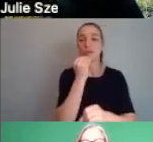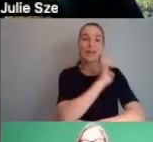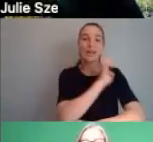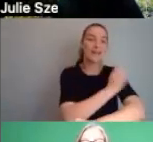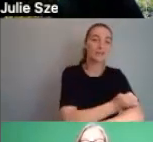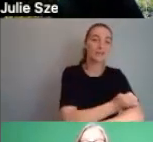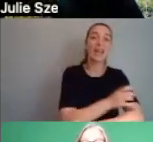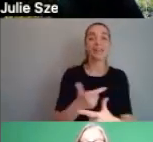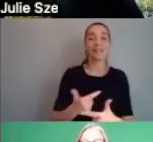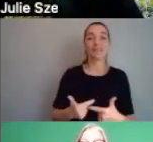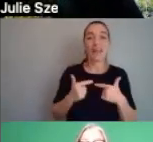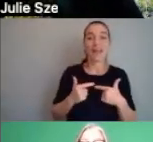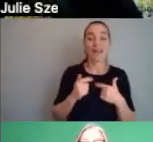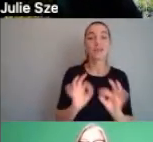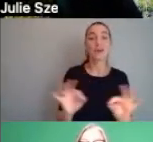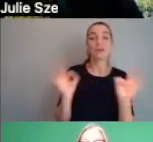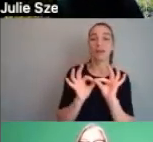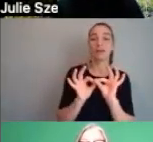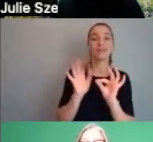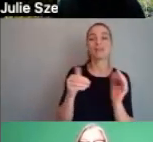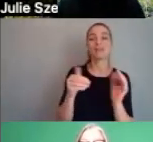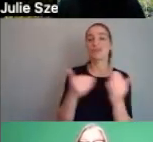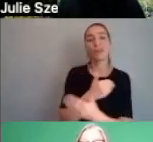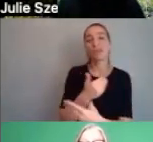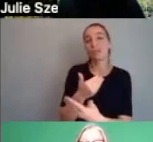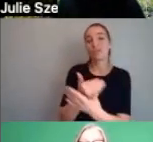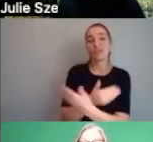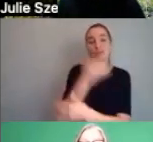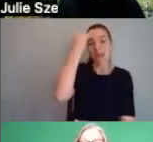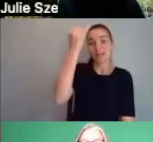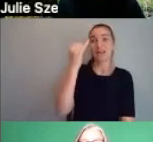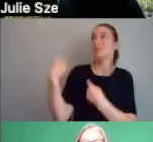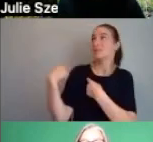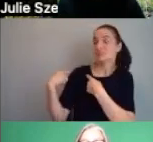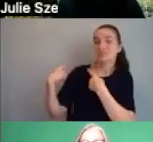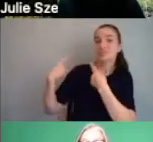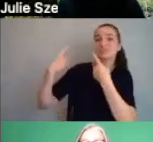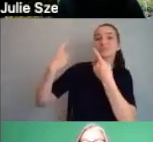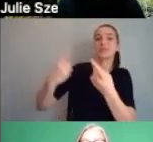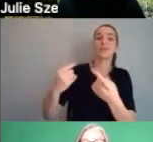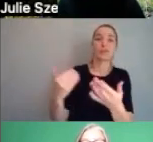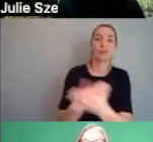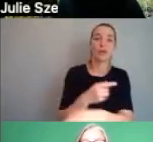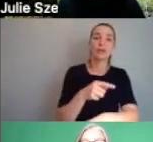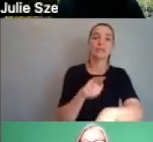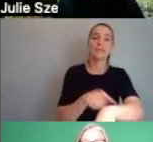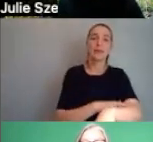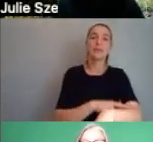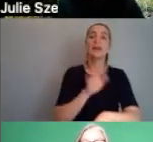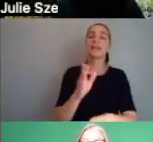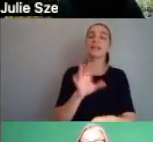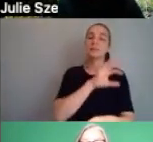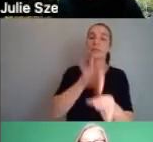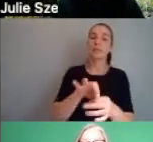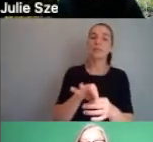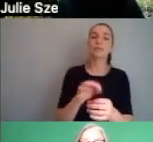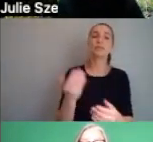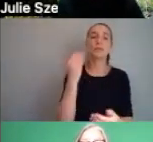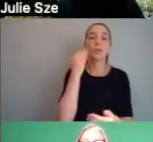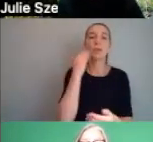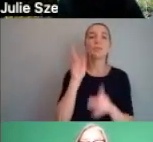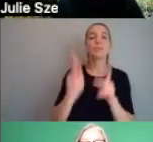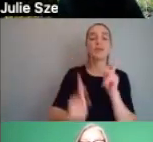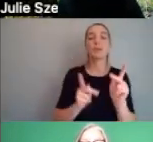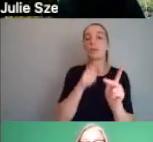This is an old idea, it's not a new one. And it's worth remembering our collective past as a set of practitioners interested in justice of all